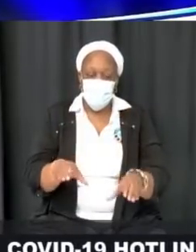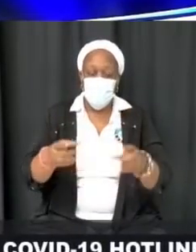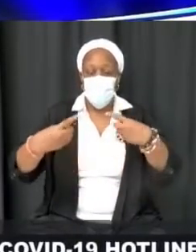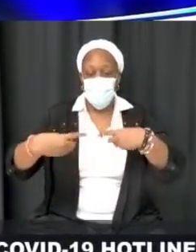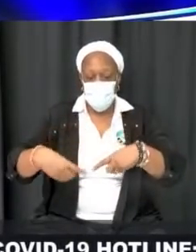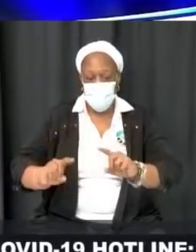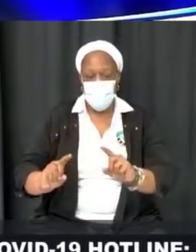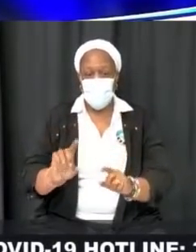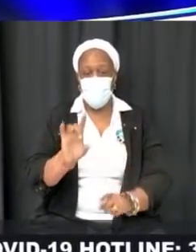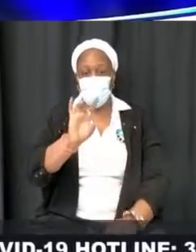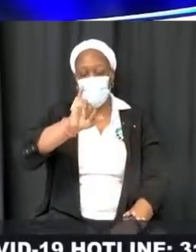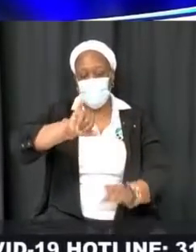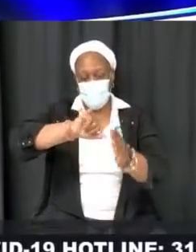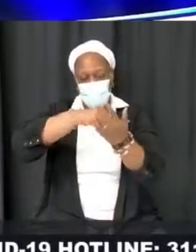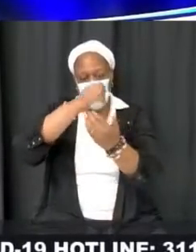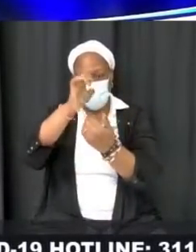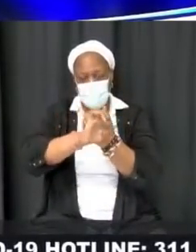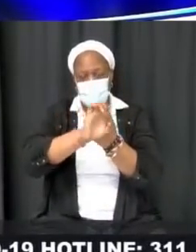2021.